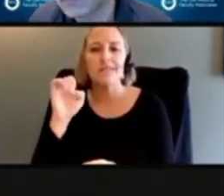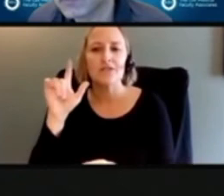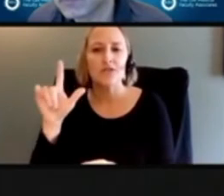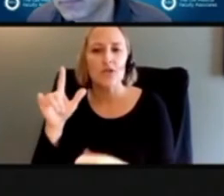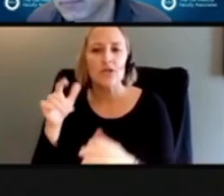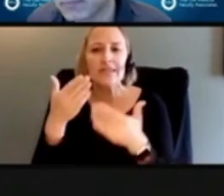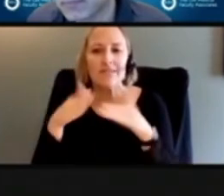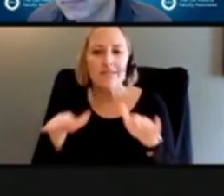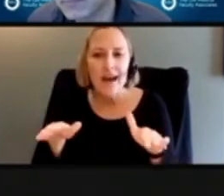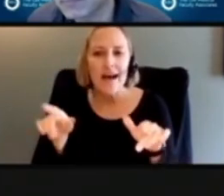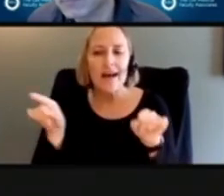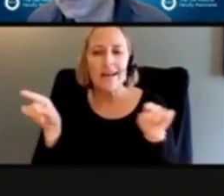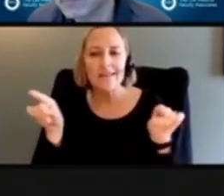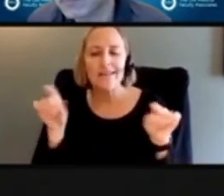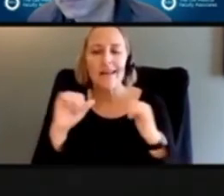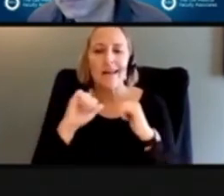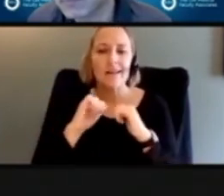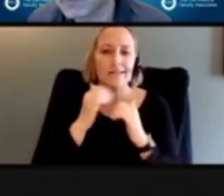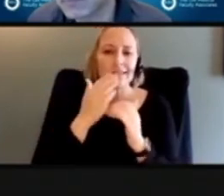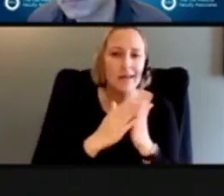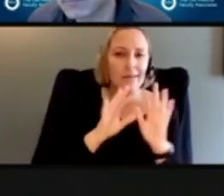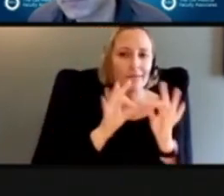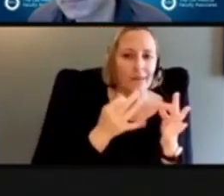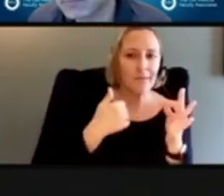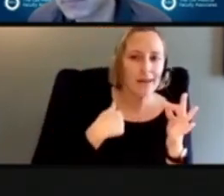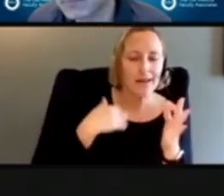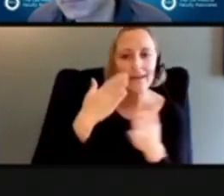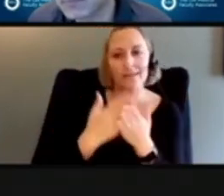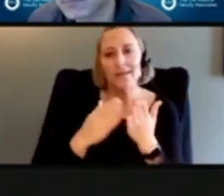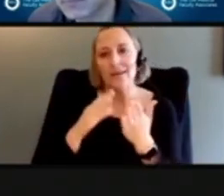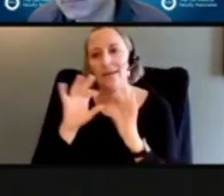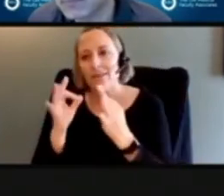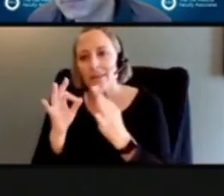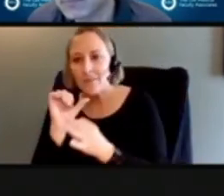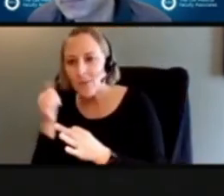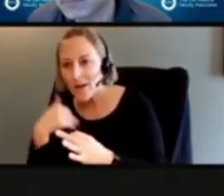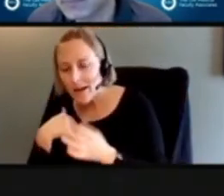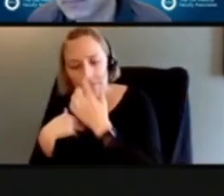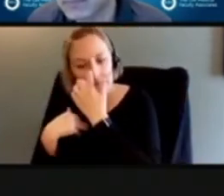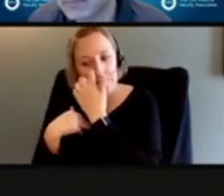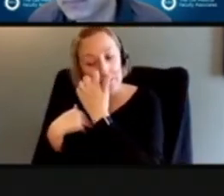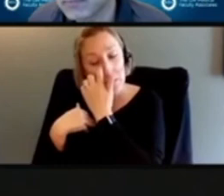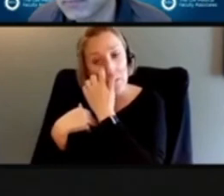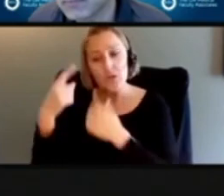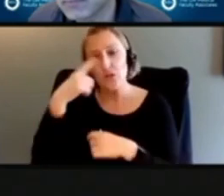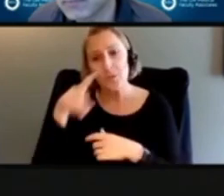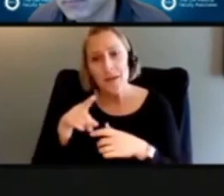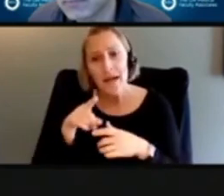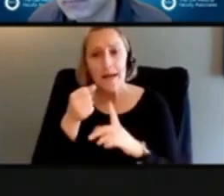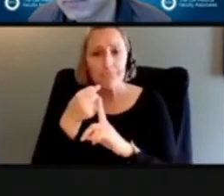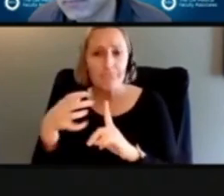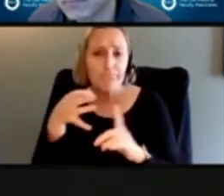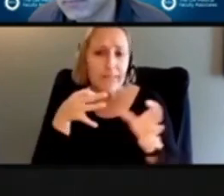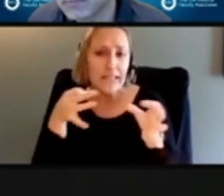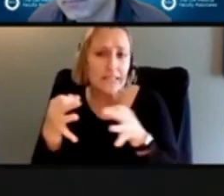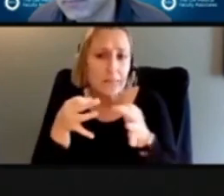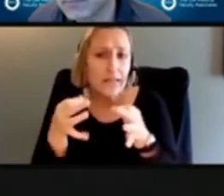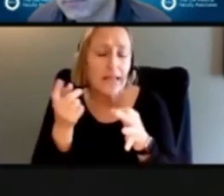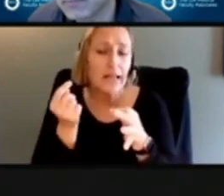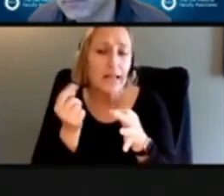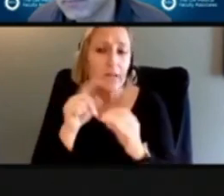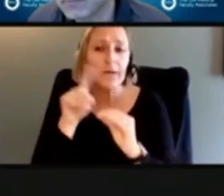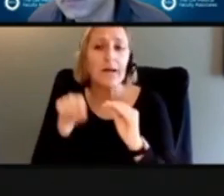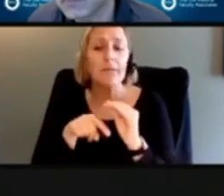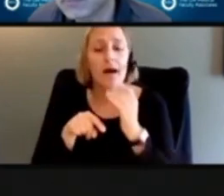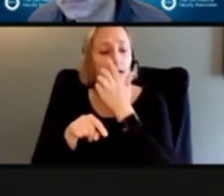other factors for the families that you have been studying. So could you speak a little bit about